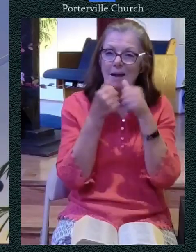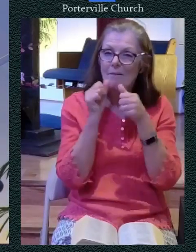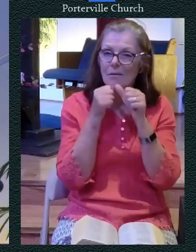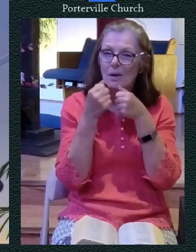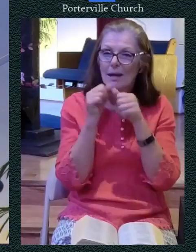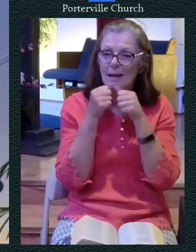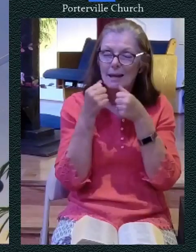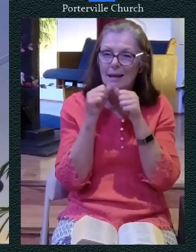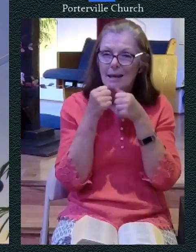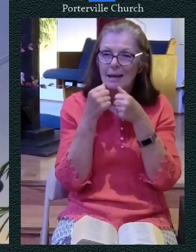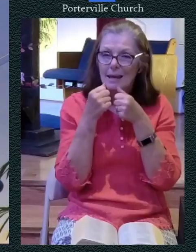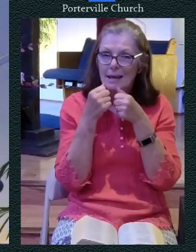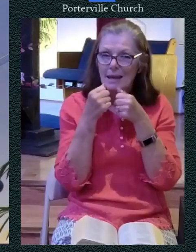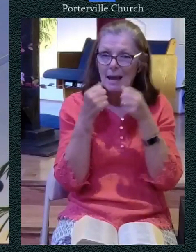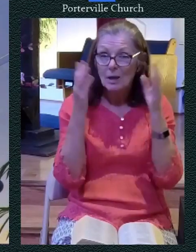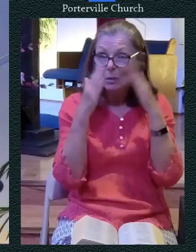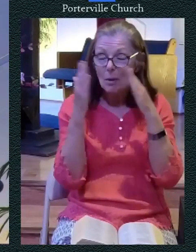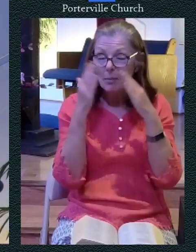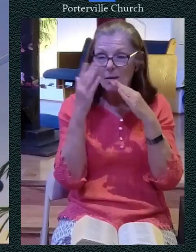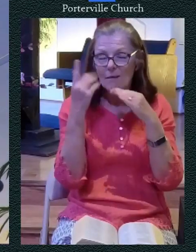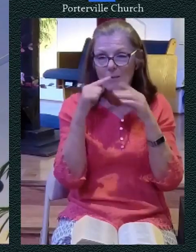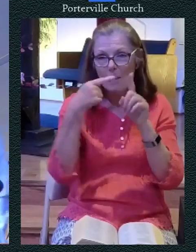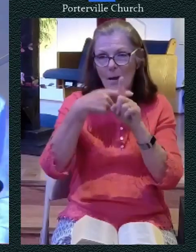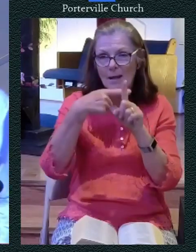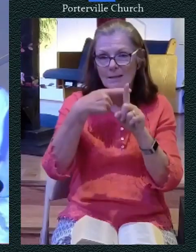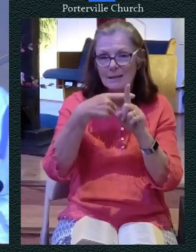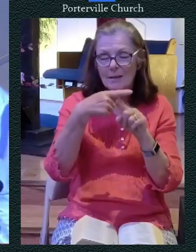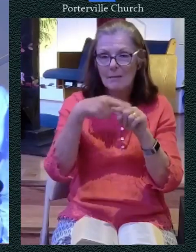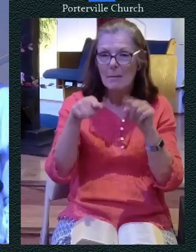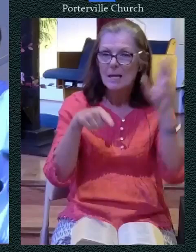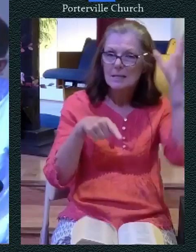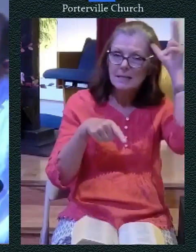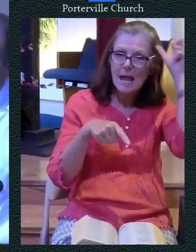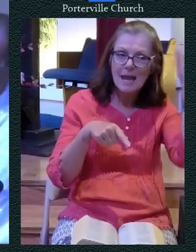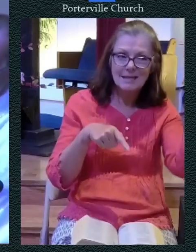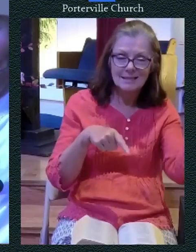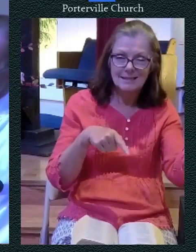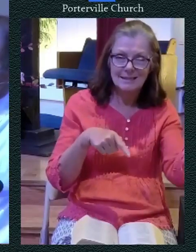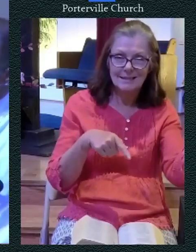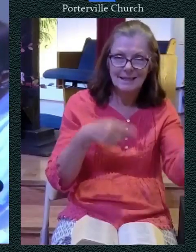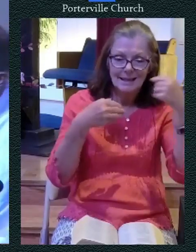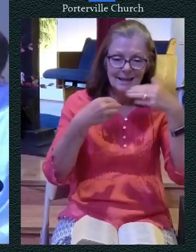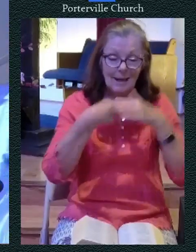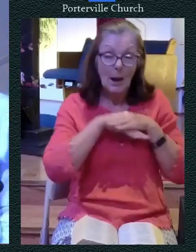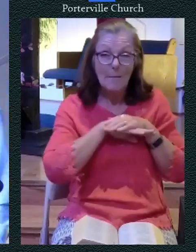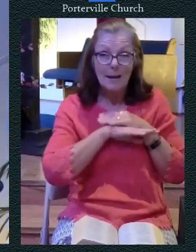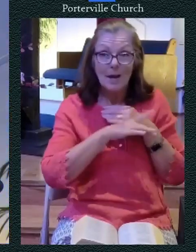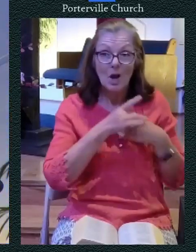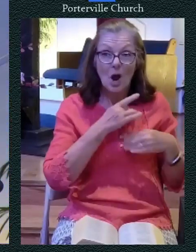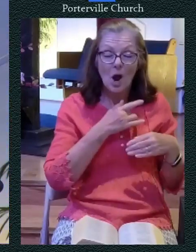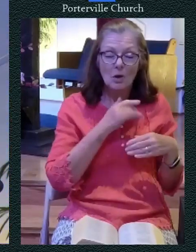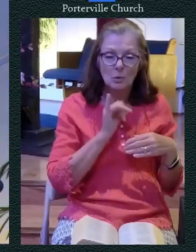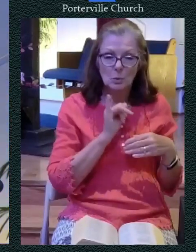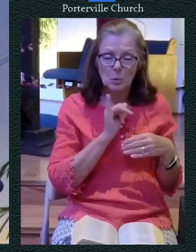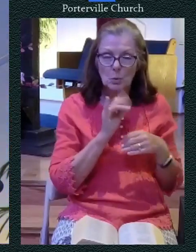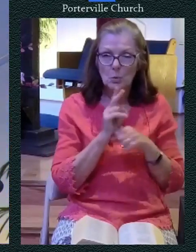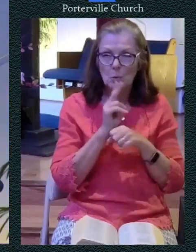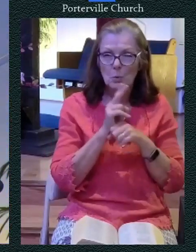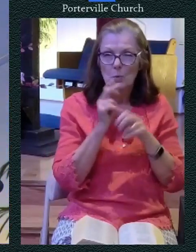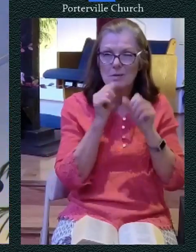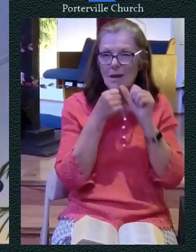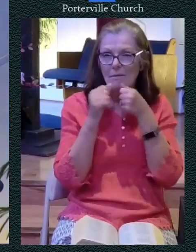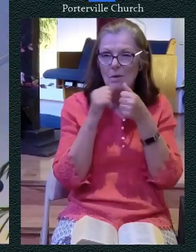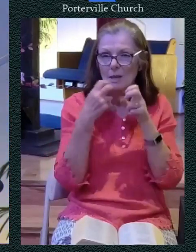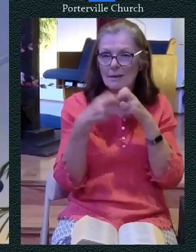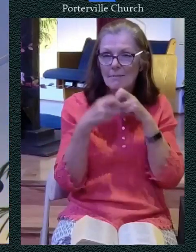positive ends. But at the very same time, Satan comes in and he tries to use suffering and difficulty